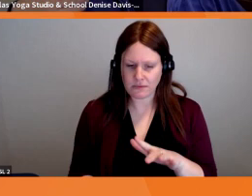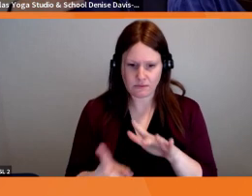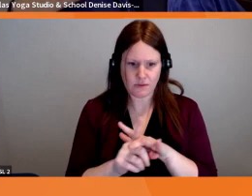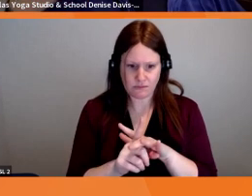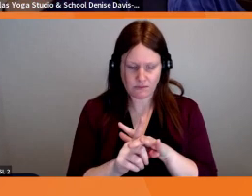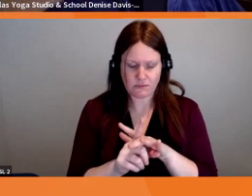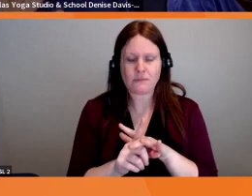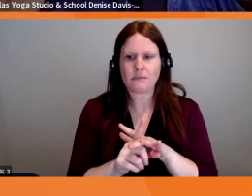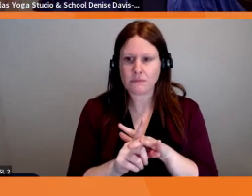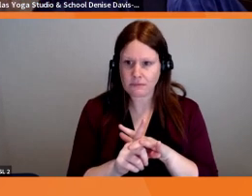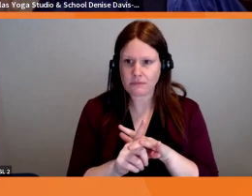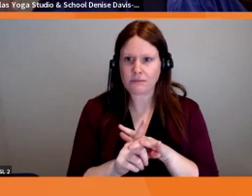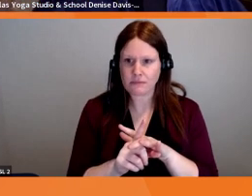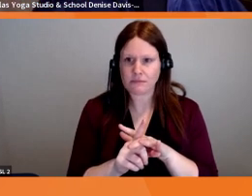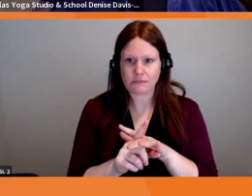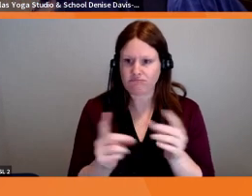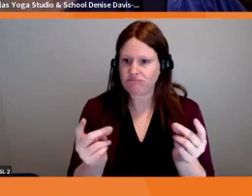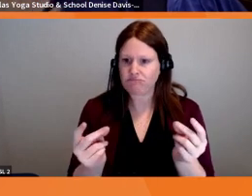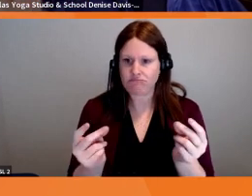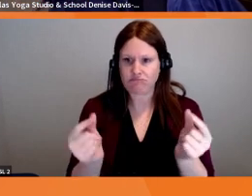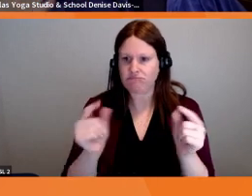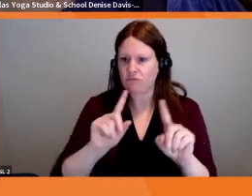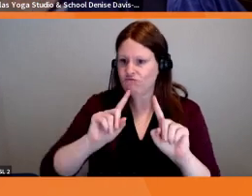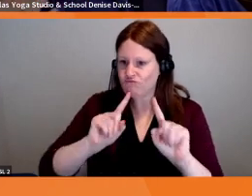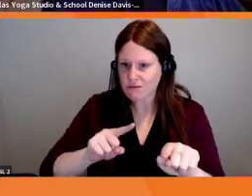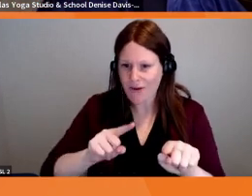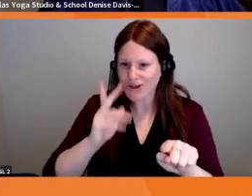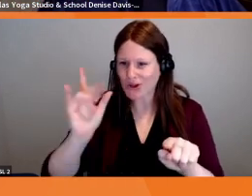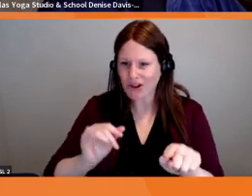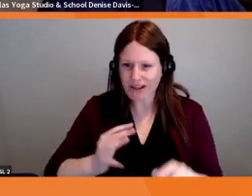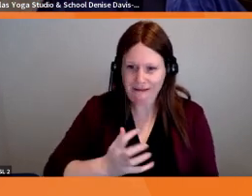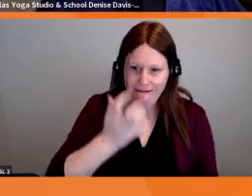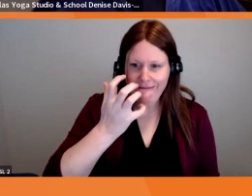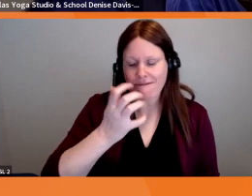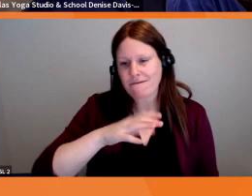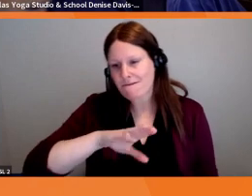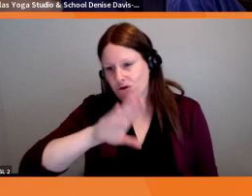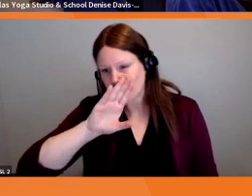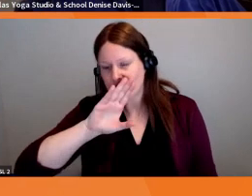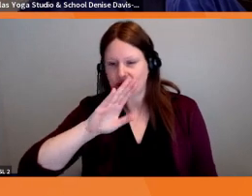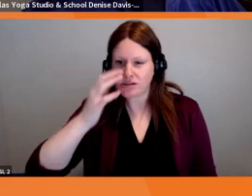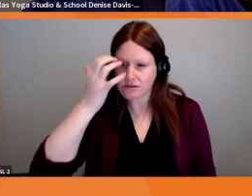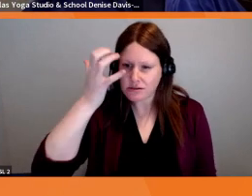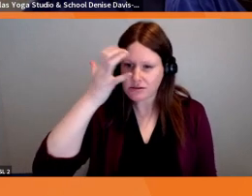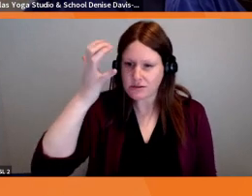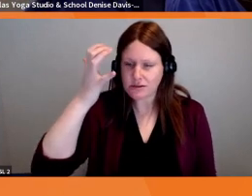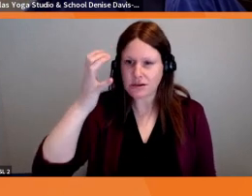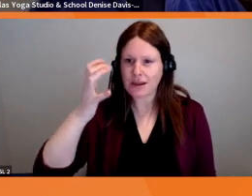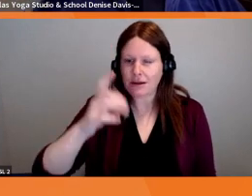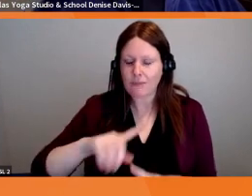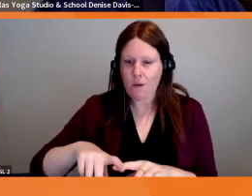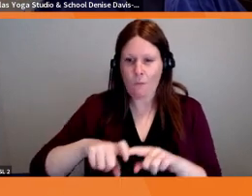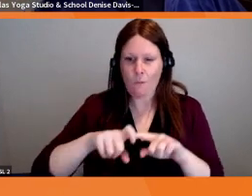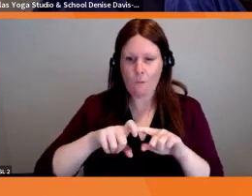there can be a jump to anger, frustration, irritation. But when we stop and take